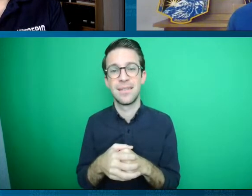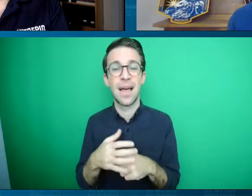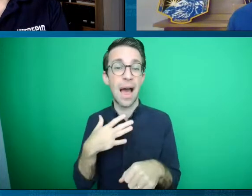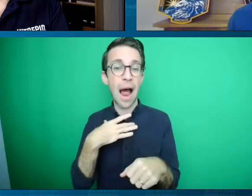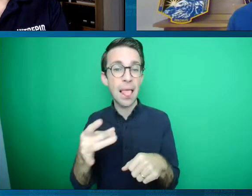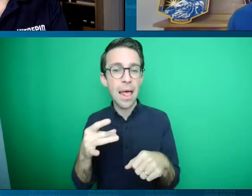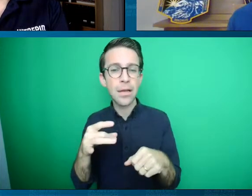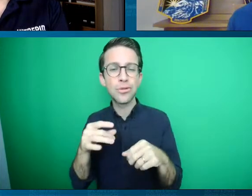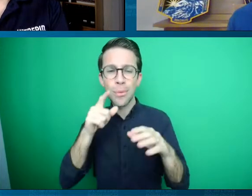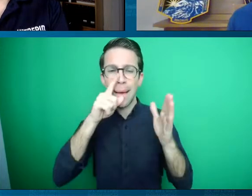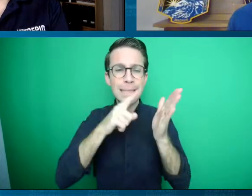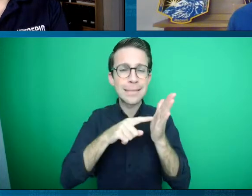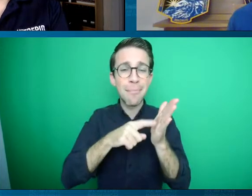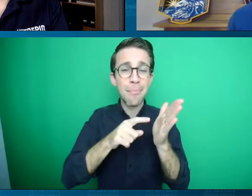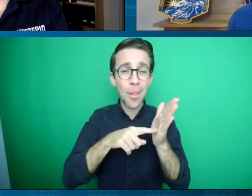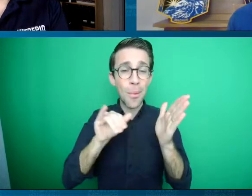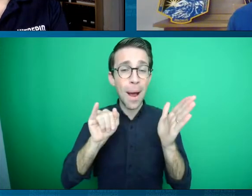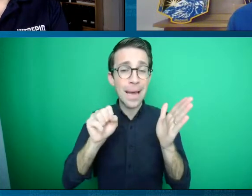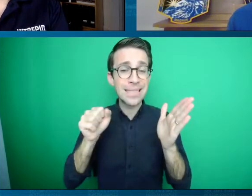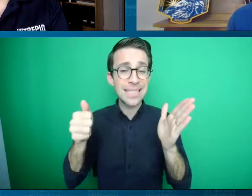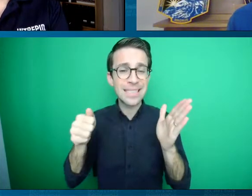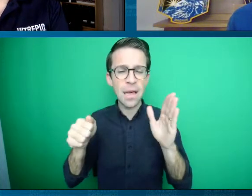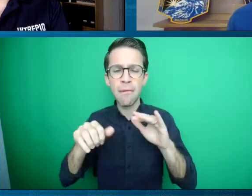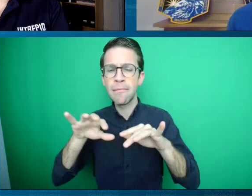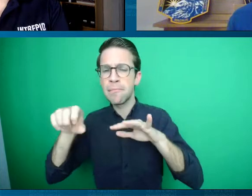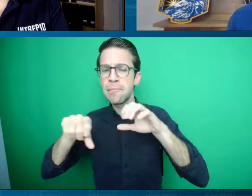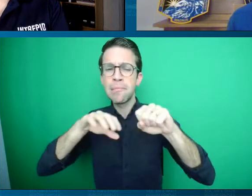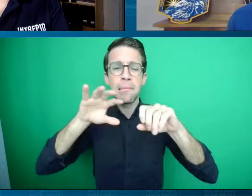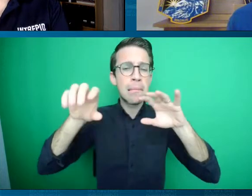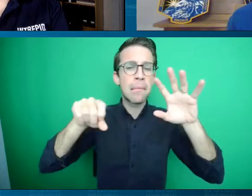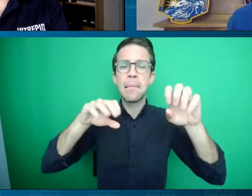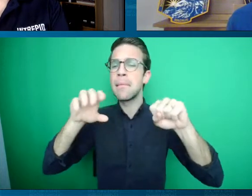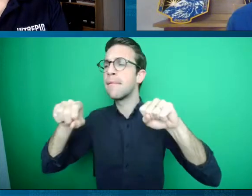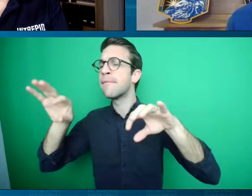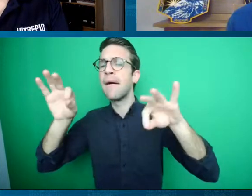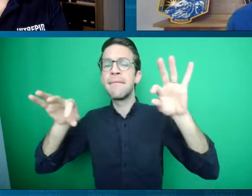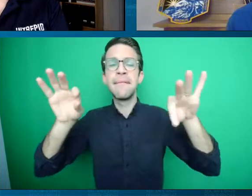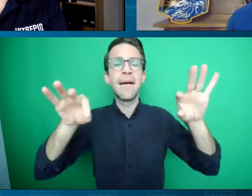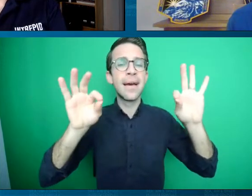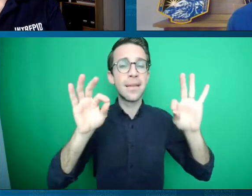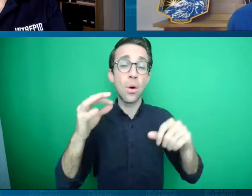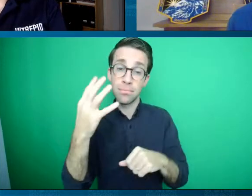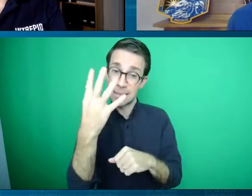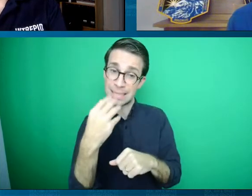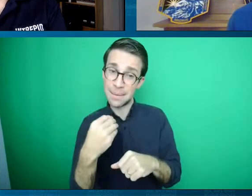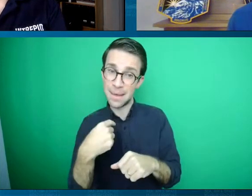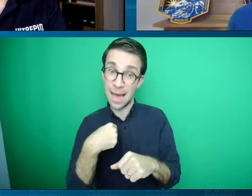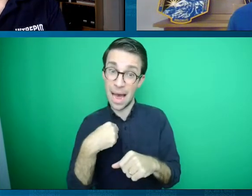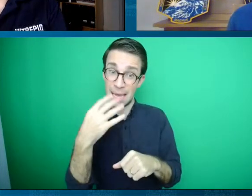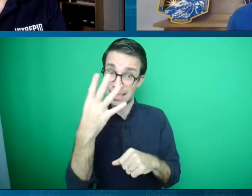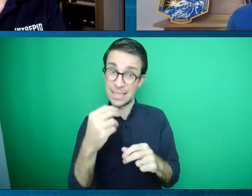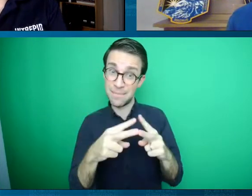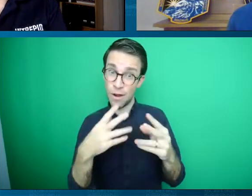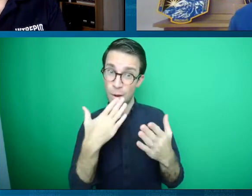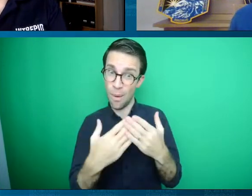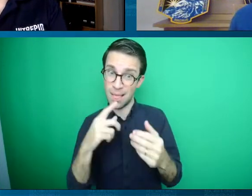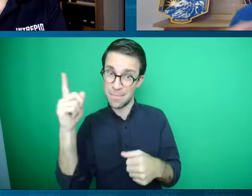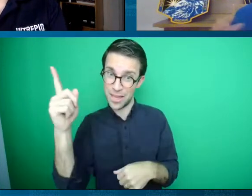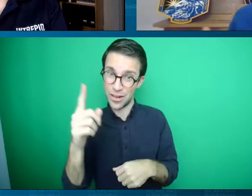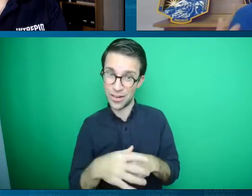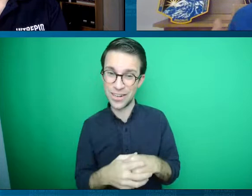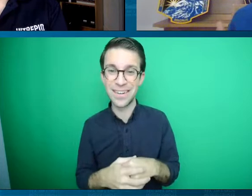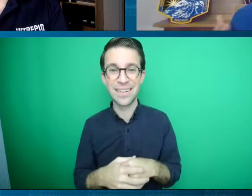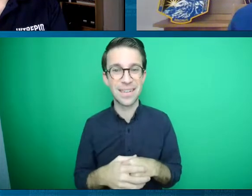and kind of crawl around a little bit and find stuff. And sleeping is always a good thing too. I sleep really well in space. I actually got